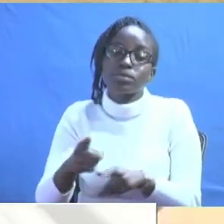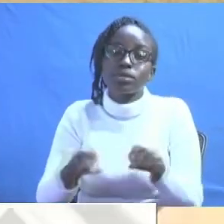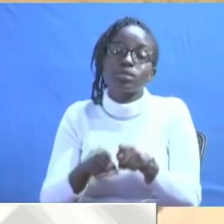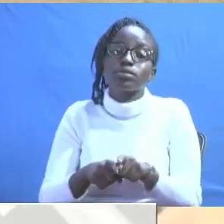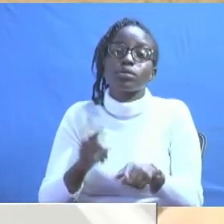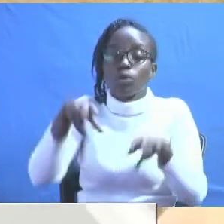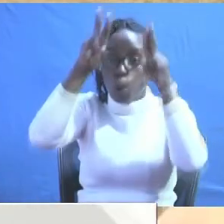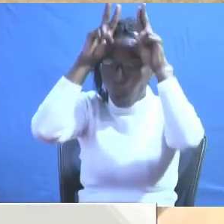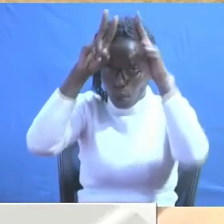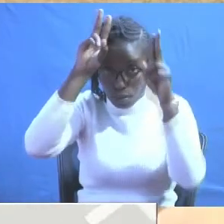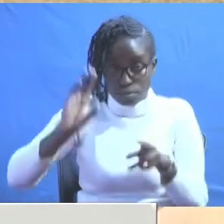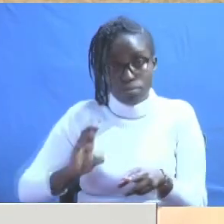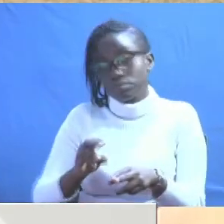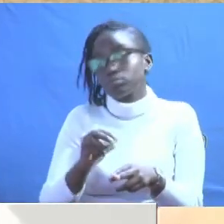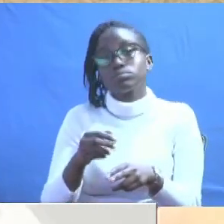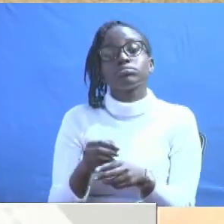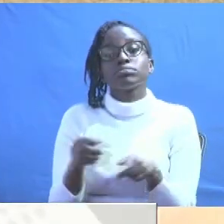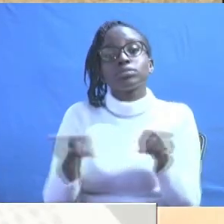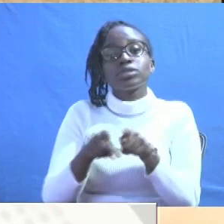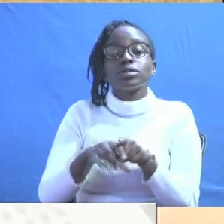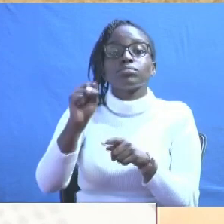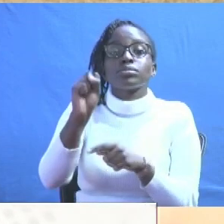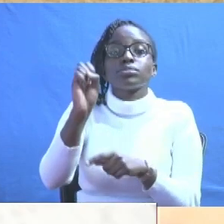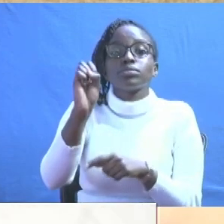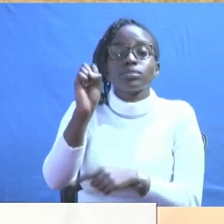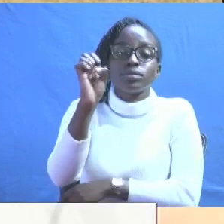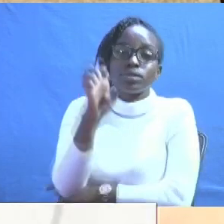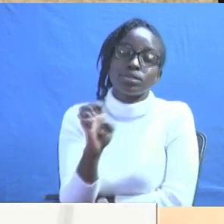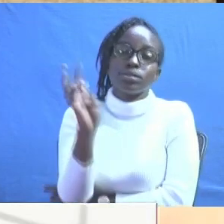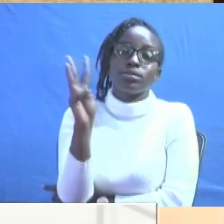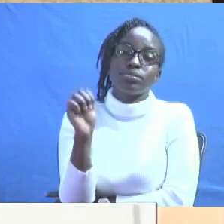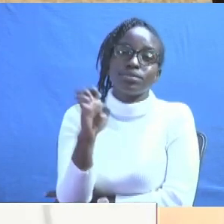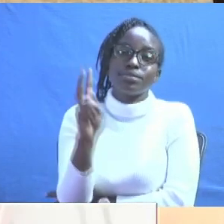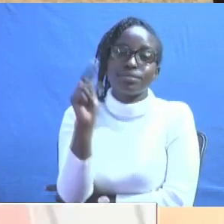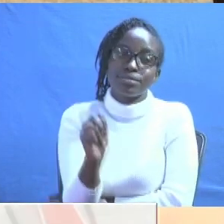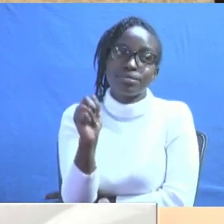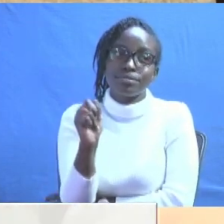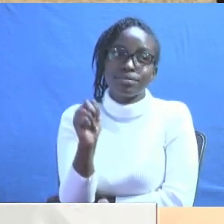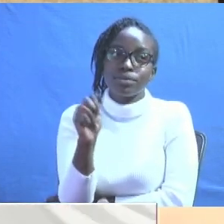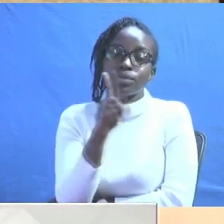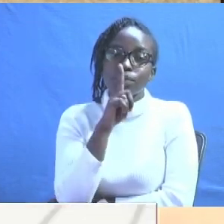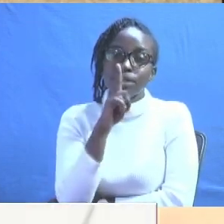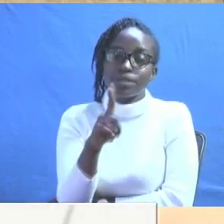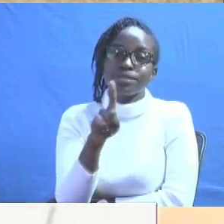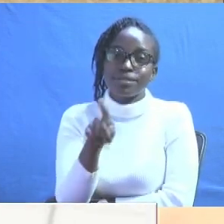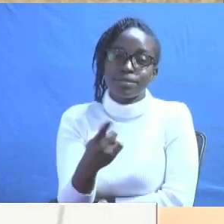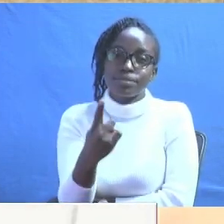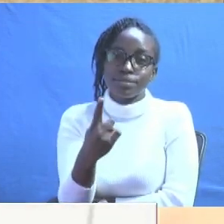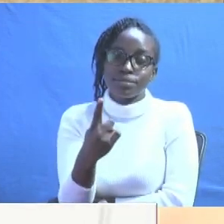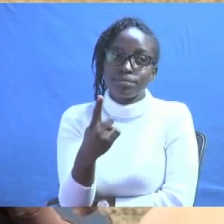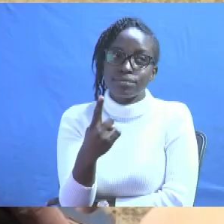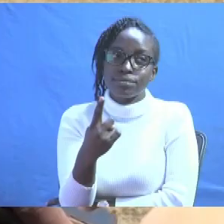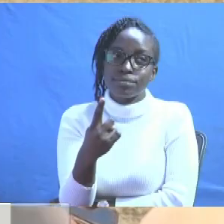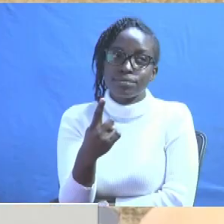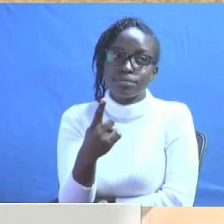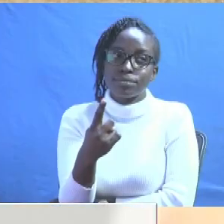goats. Our yearly target for the semen, goat semen, is 100,000 annually. And